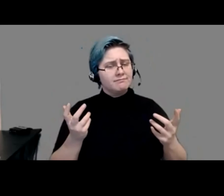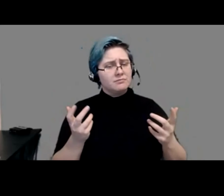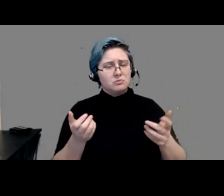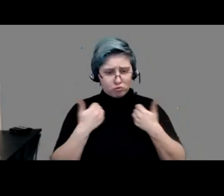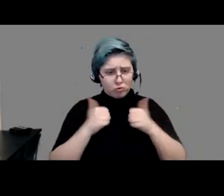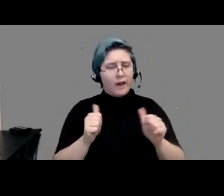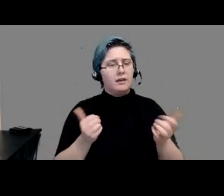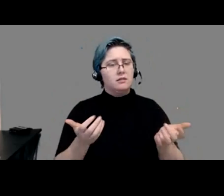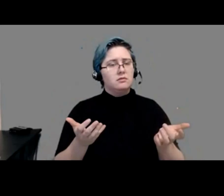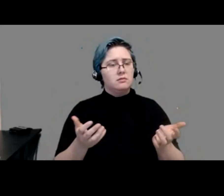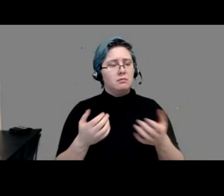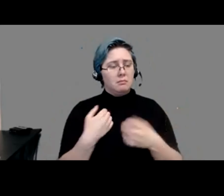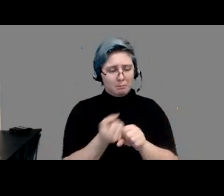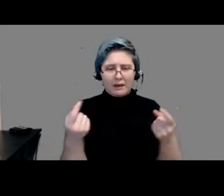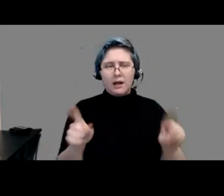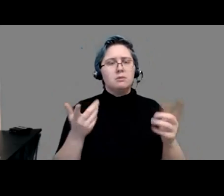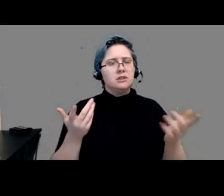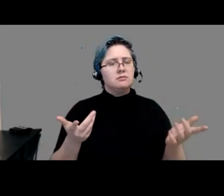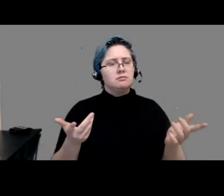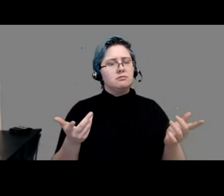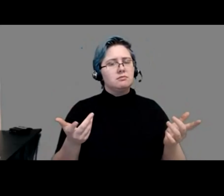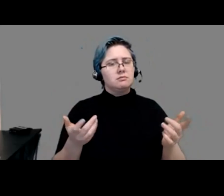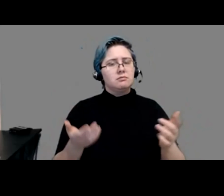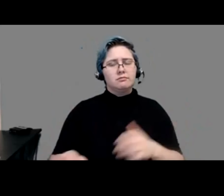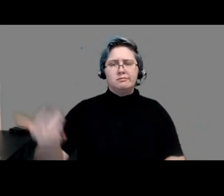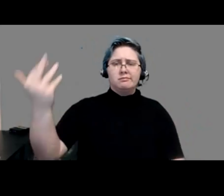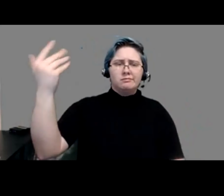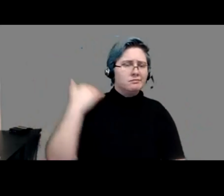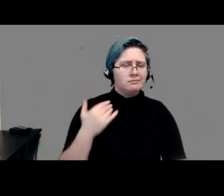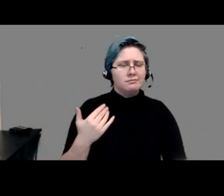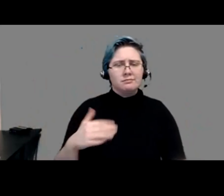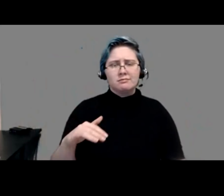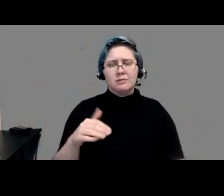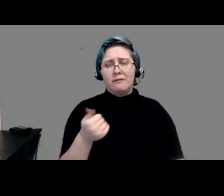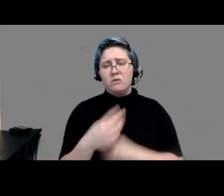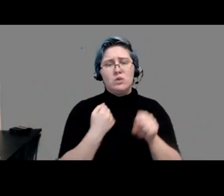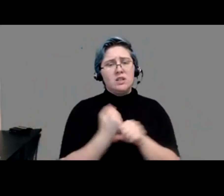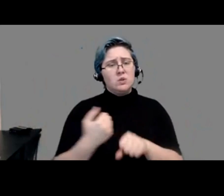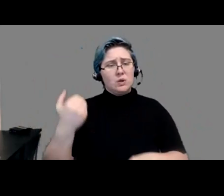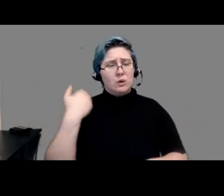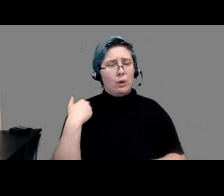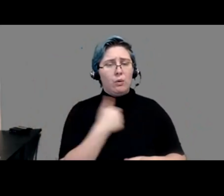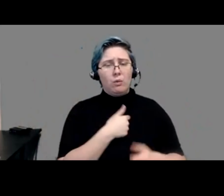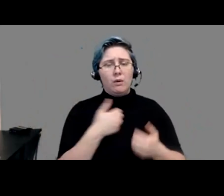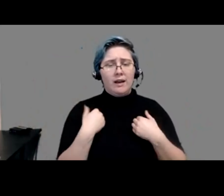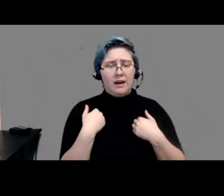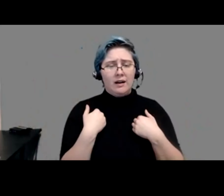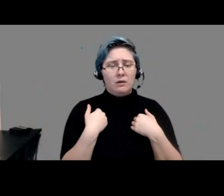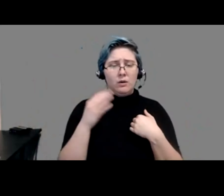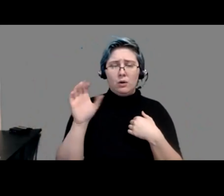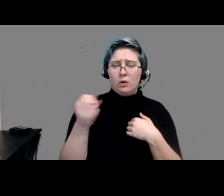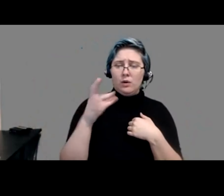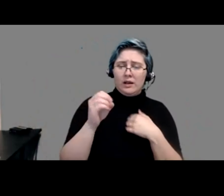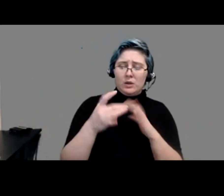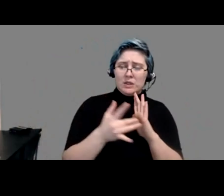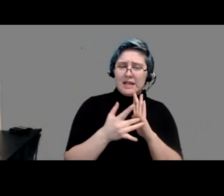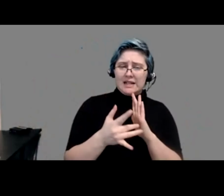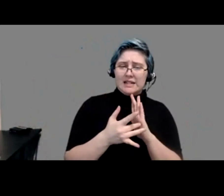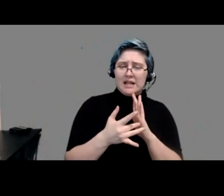it and make it happen. Because back in the day, a couple of years ago, we had Ohio